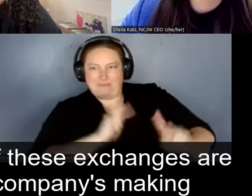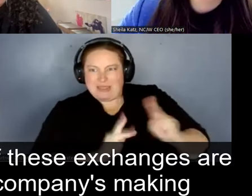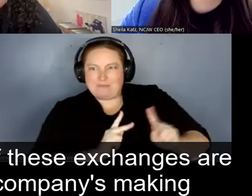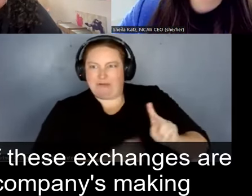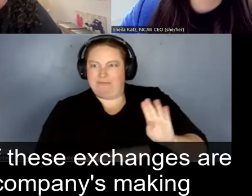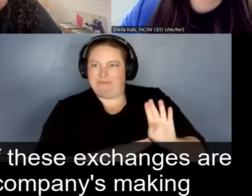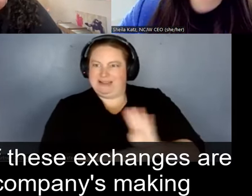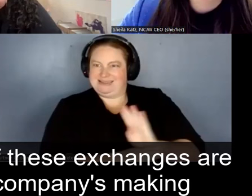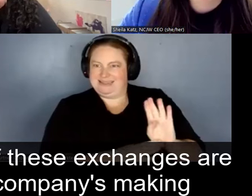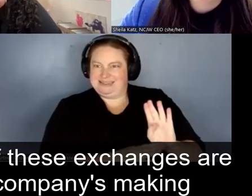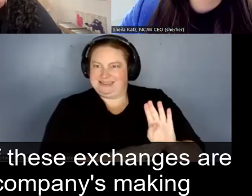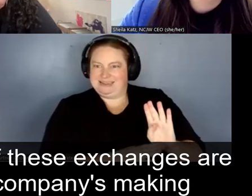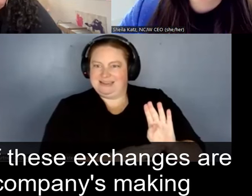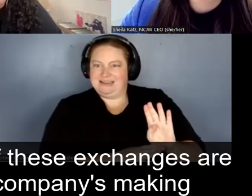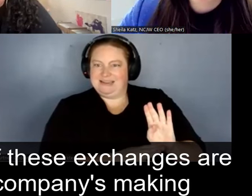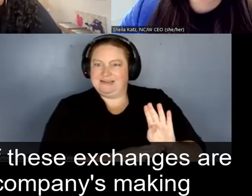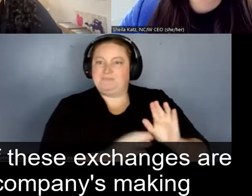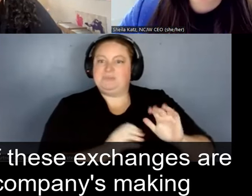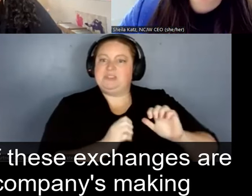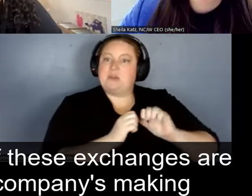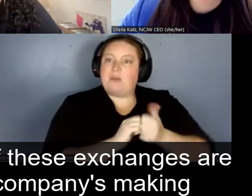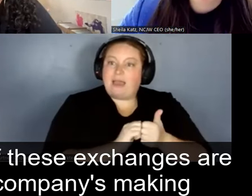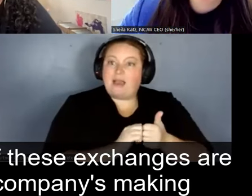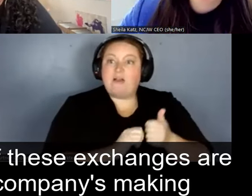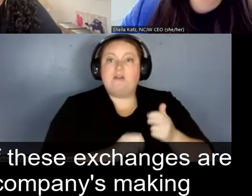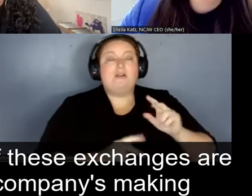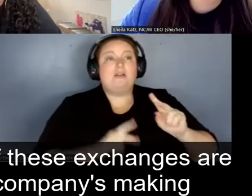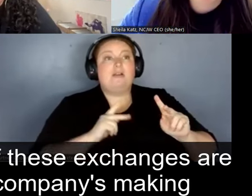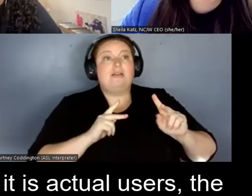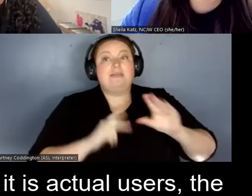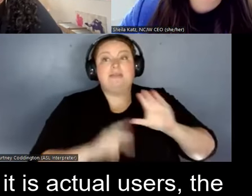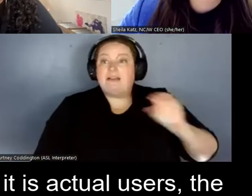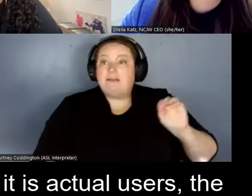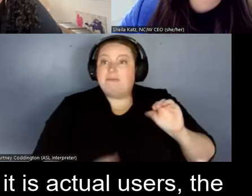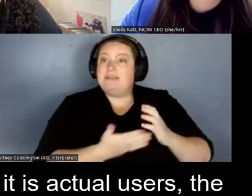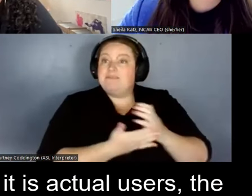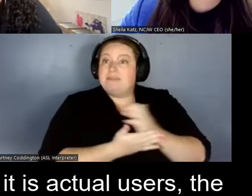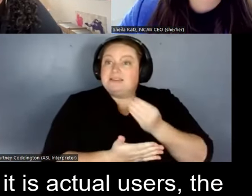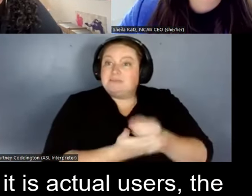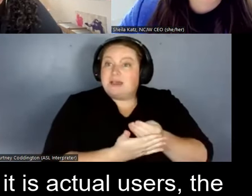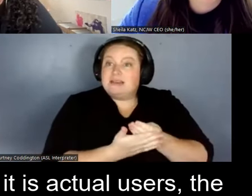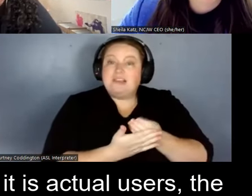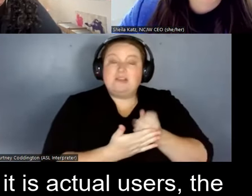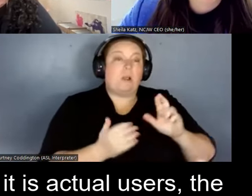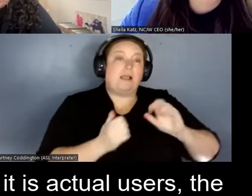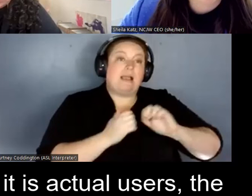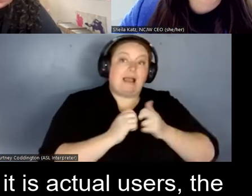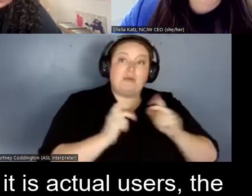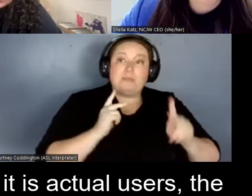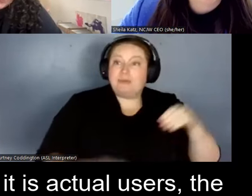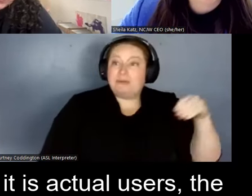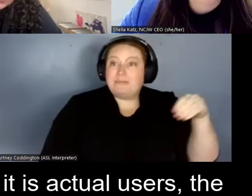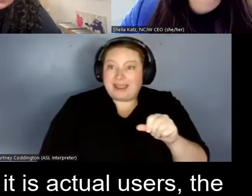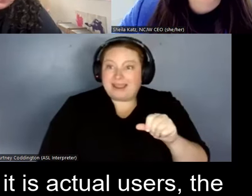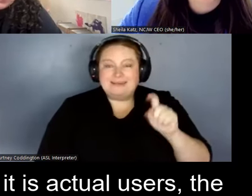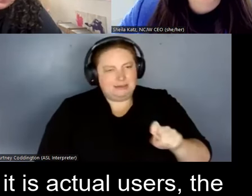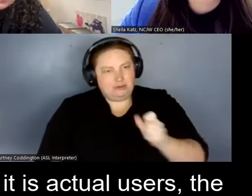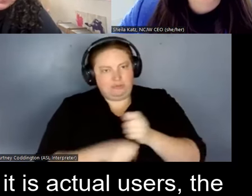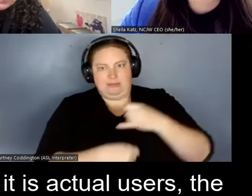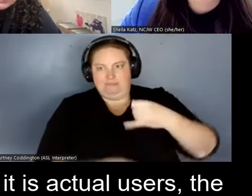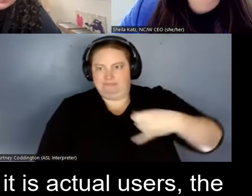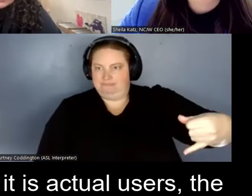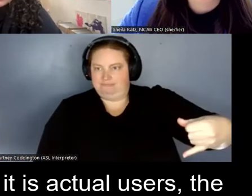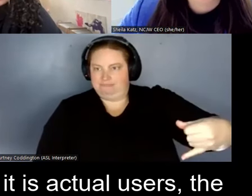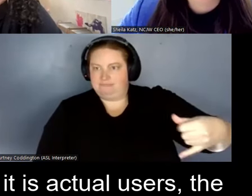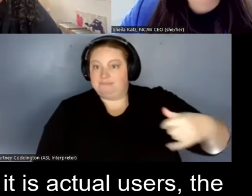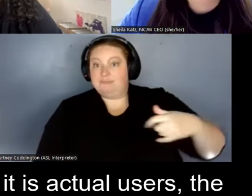these exchanges are monetized or that the company is making money, draw a bright line. To the extent that it is actual users, the actual